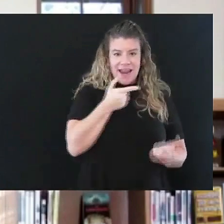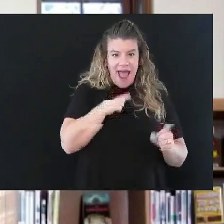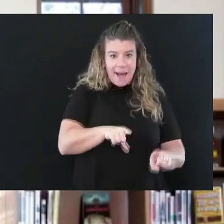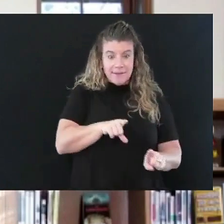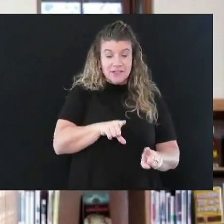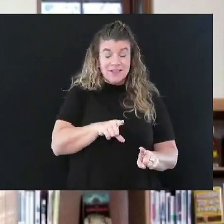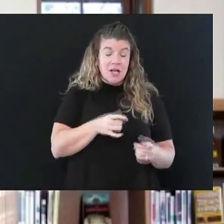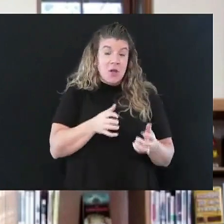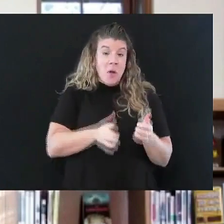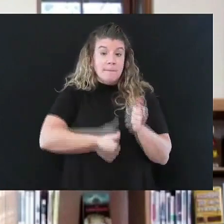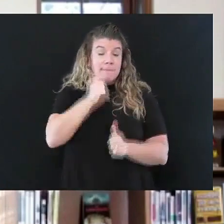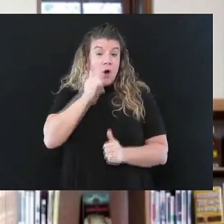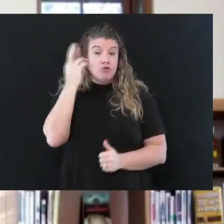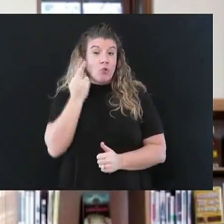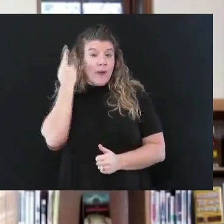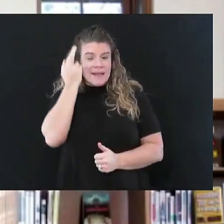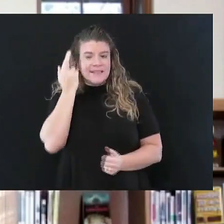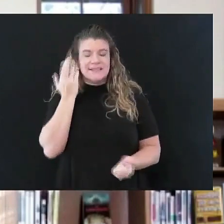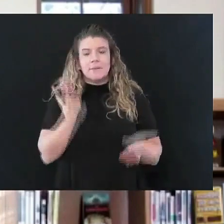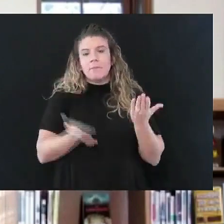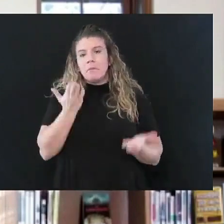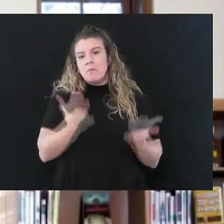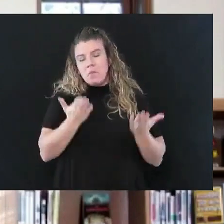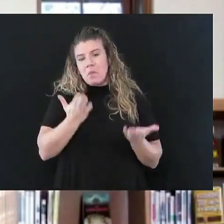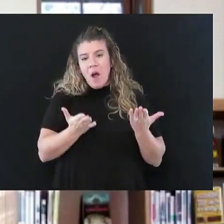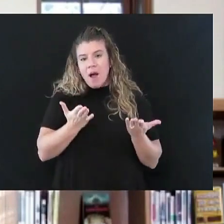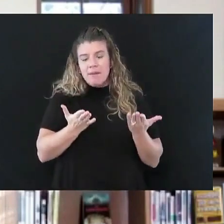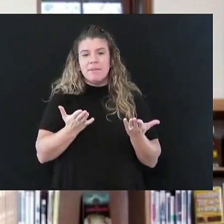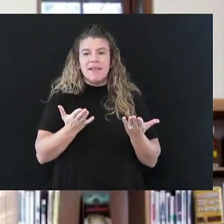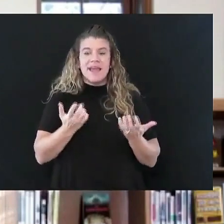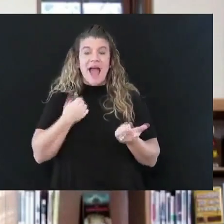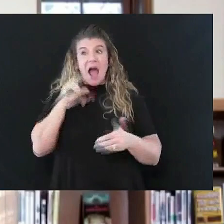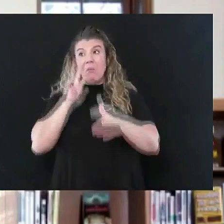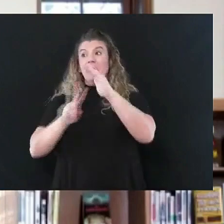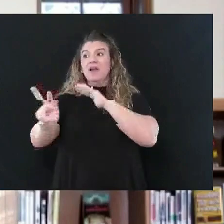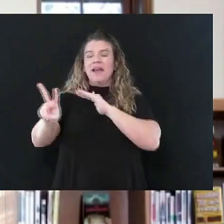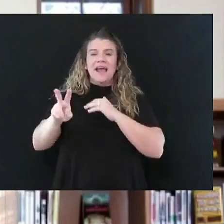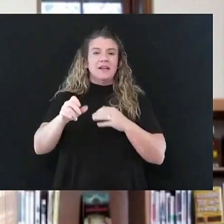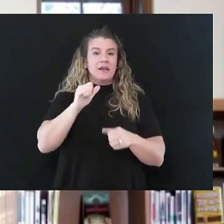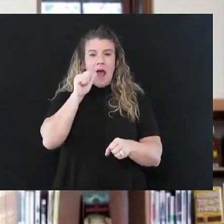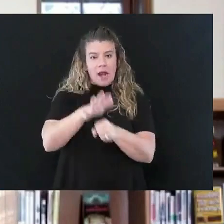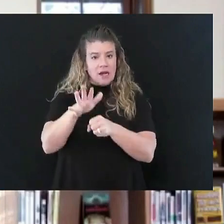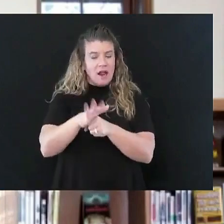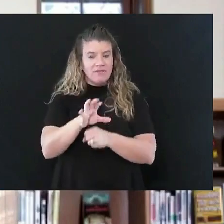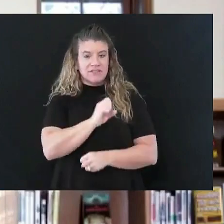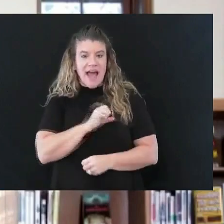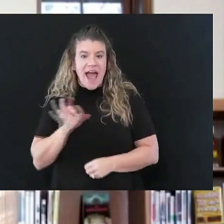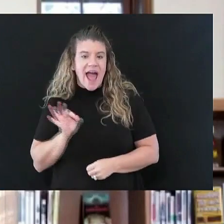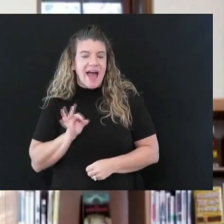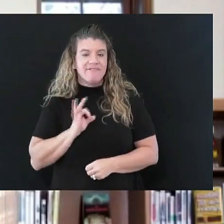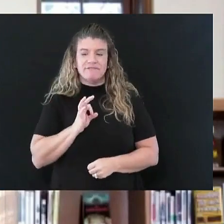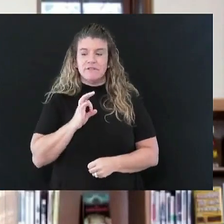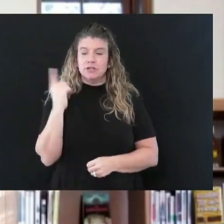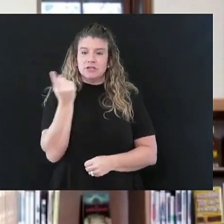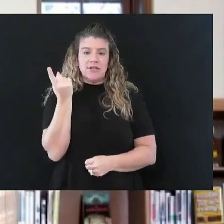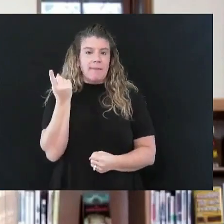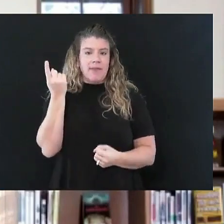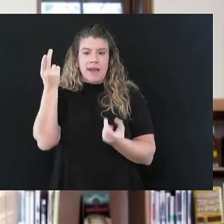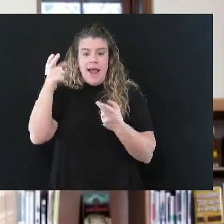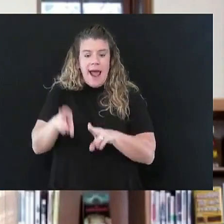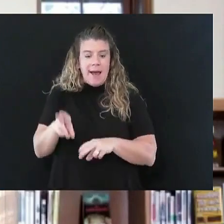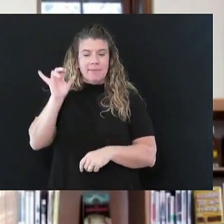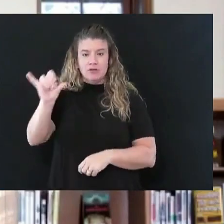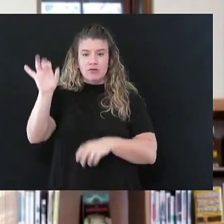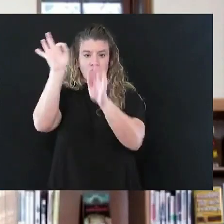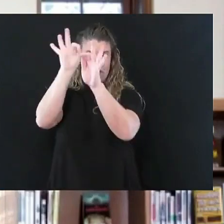I can only imagine, is due to the either lack of staff or some other issues, which why those forms were not